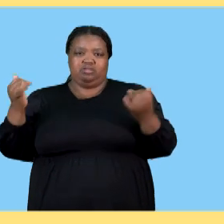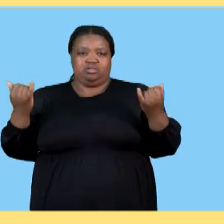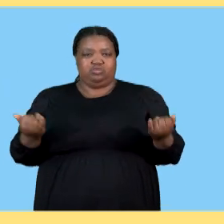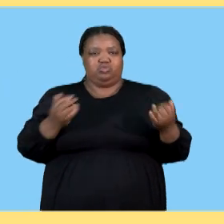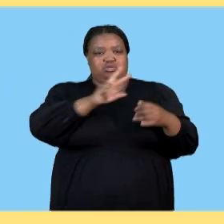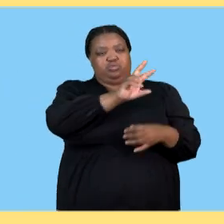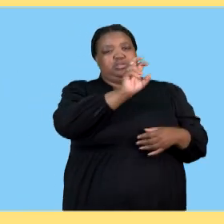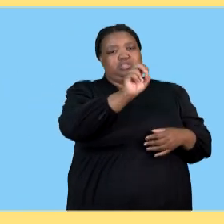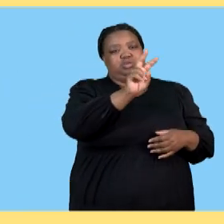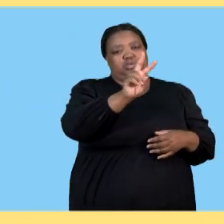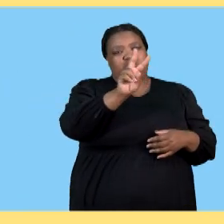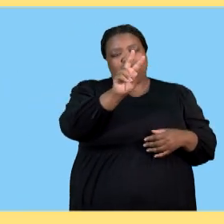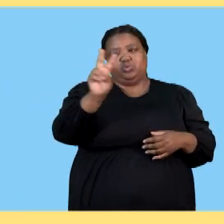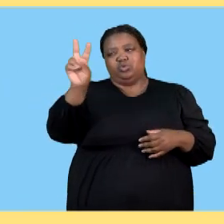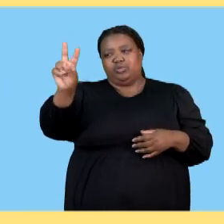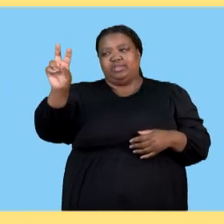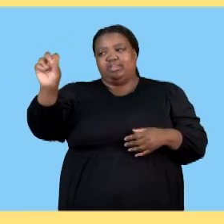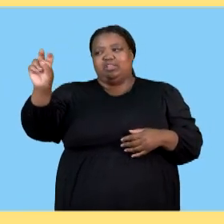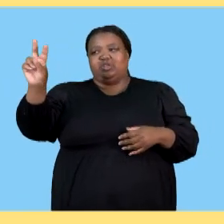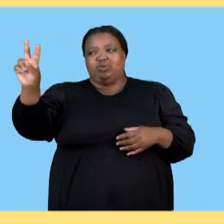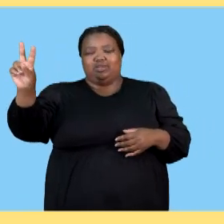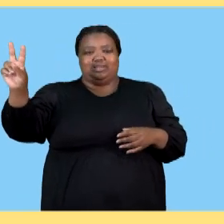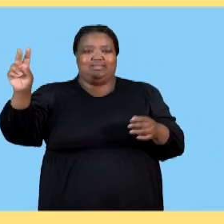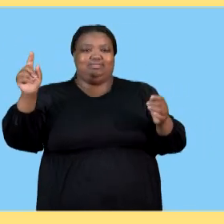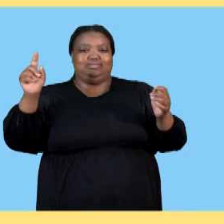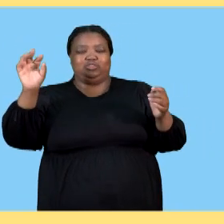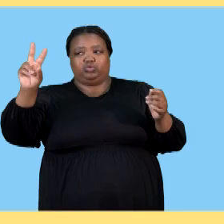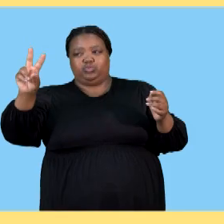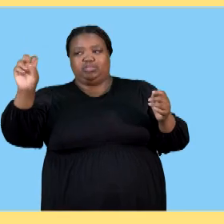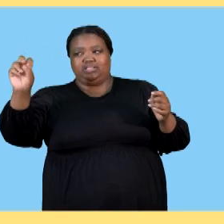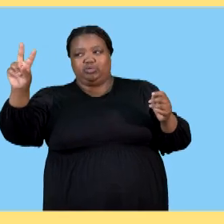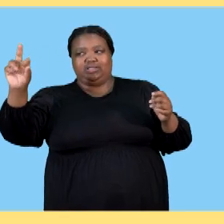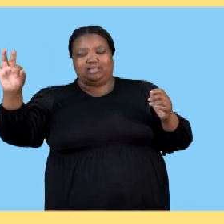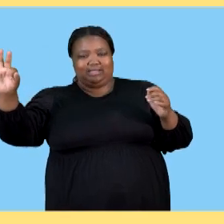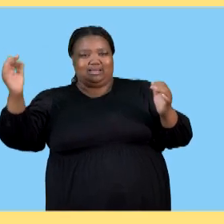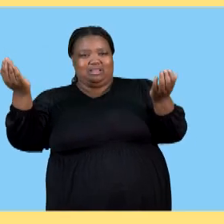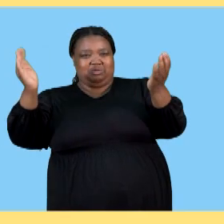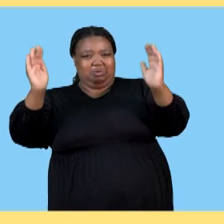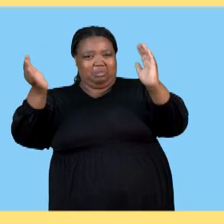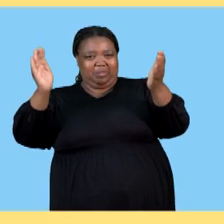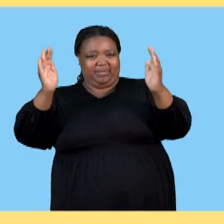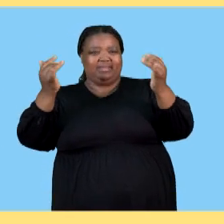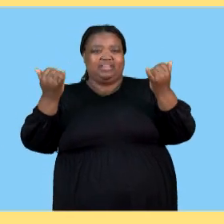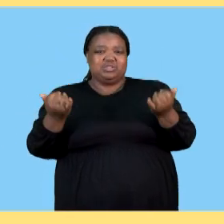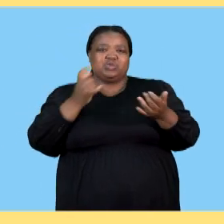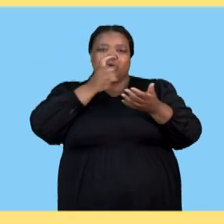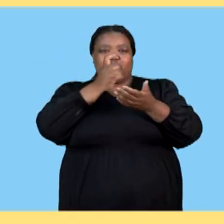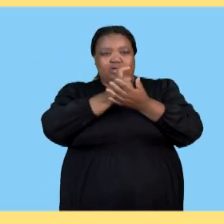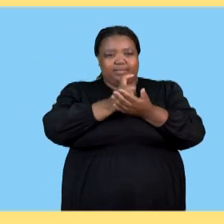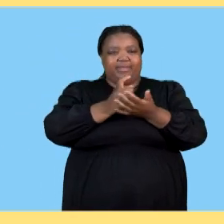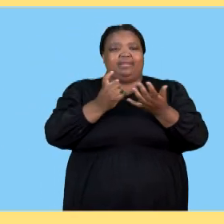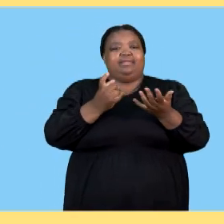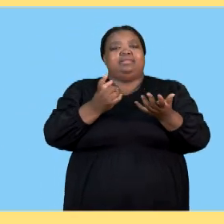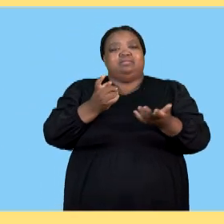So we are comparing here, all right? Then if we are to comment, therefore, we will then say the